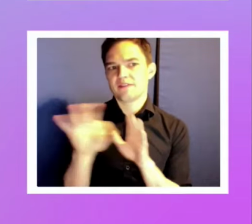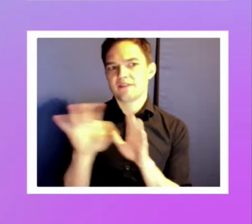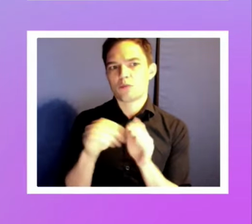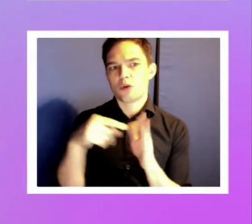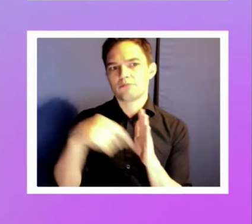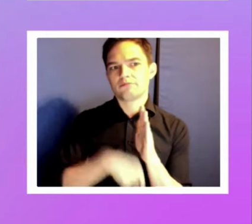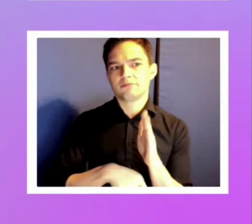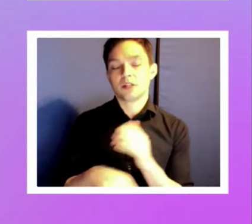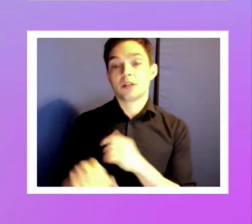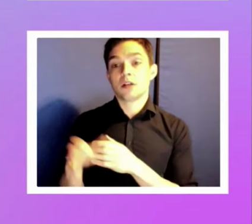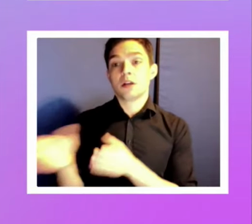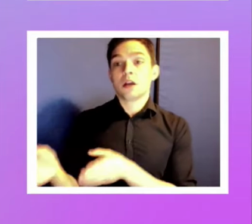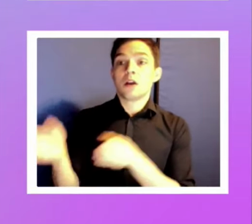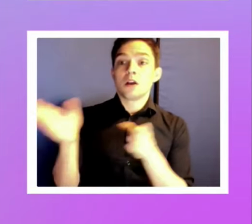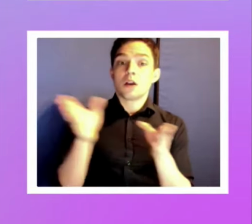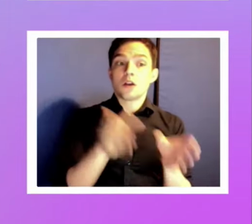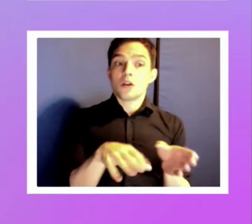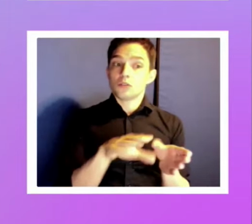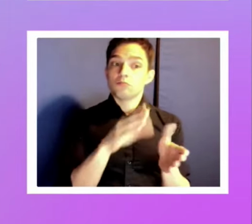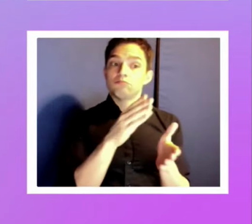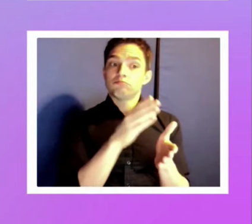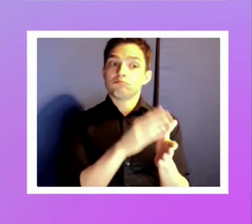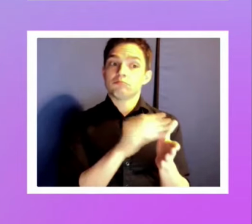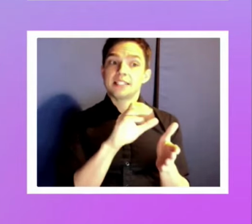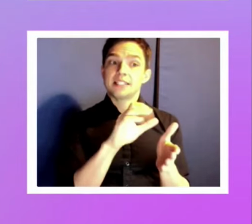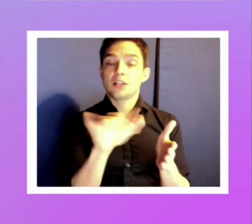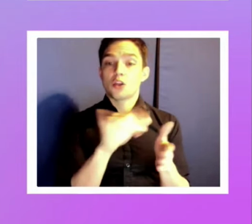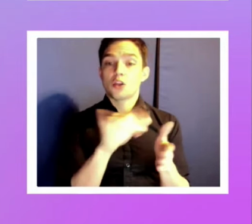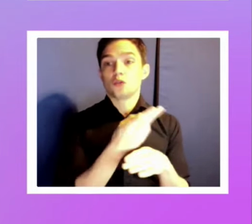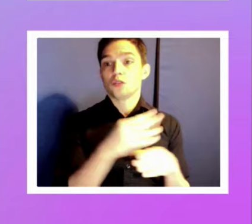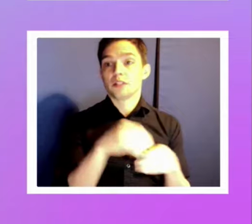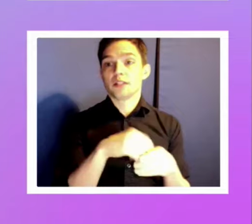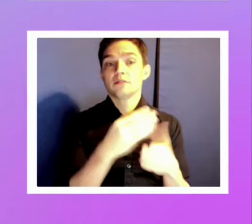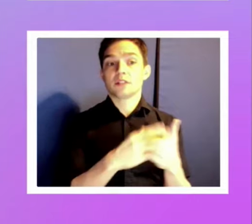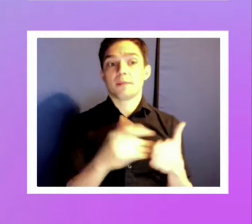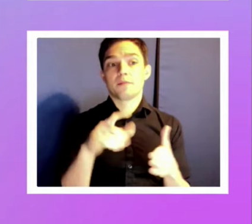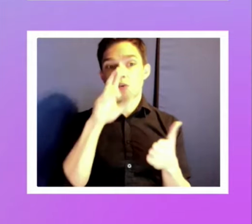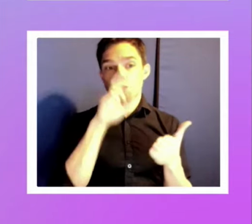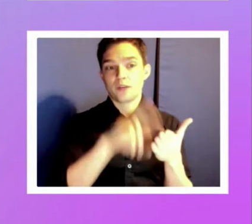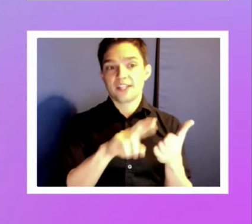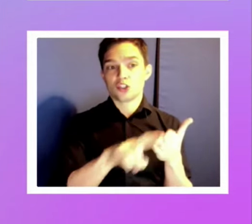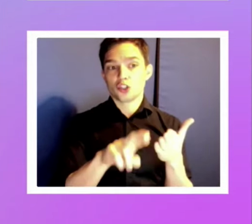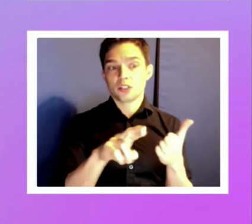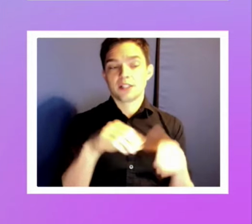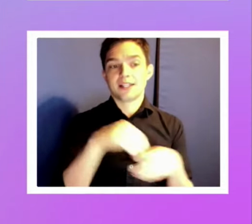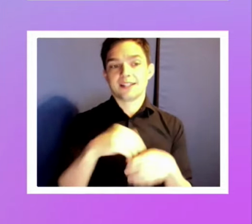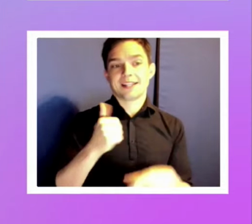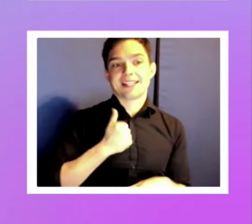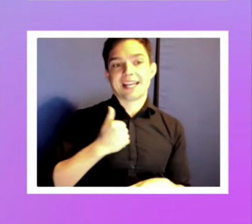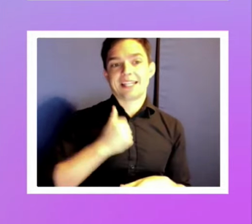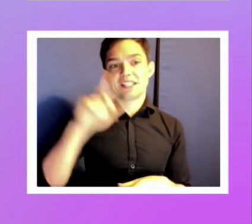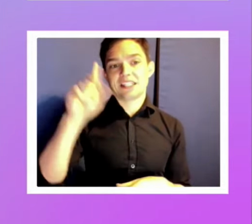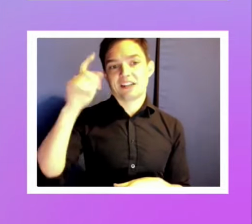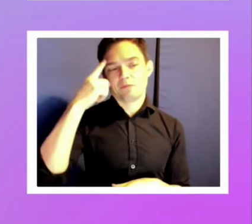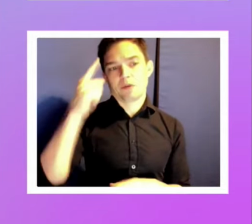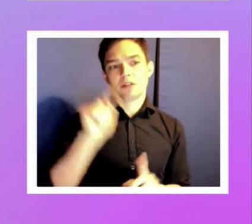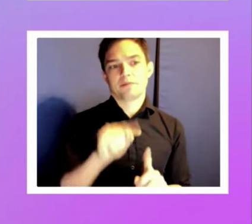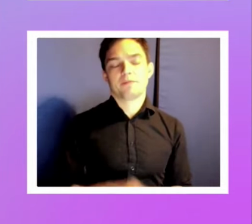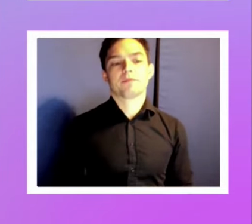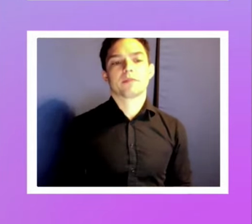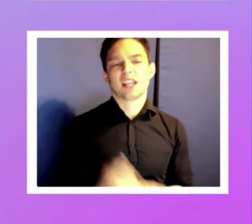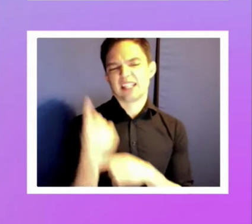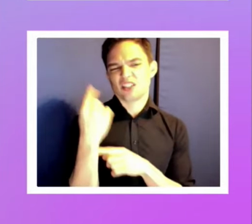it. And the ACT has also been used in some research. The Canadian government